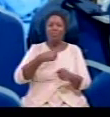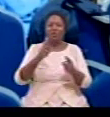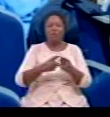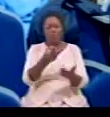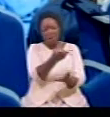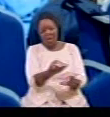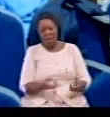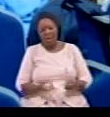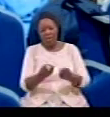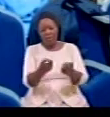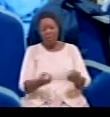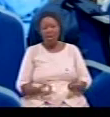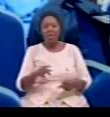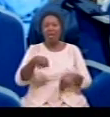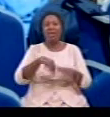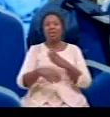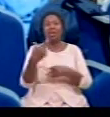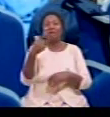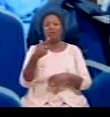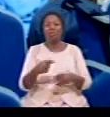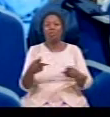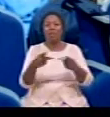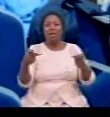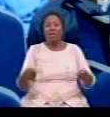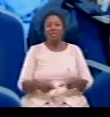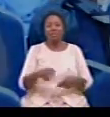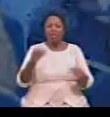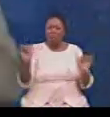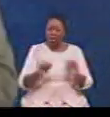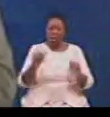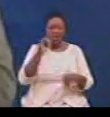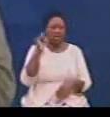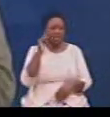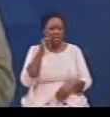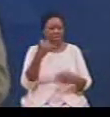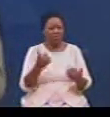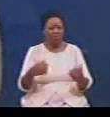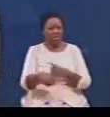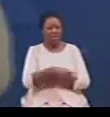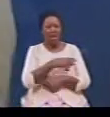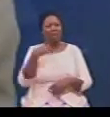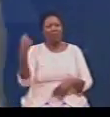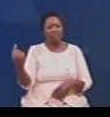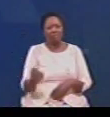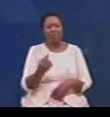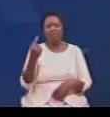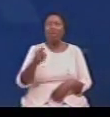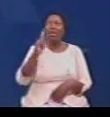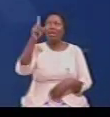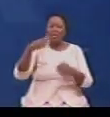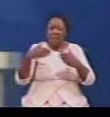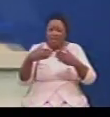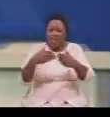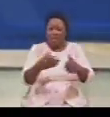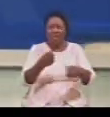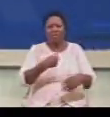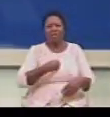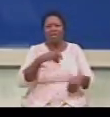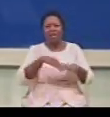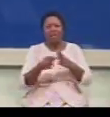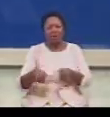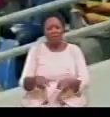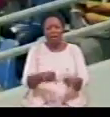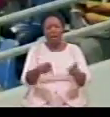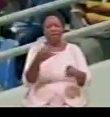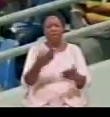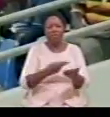lie down in green pastures. The same yesterday, today, and forever. He leads me in the